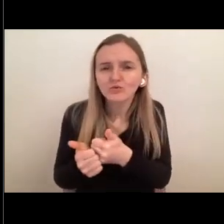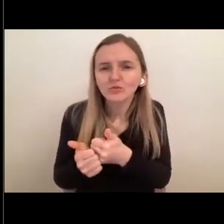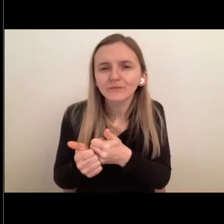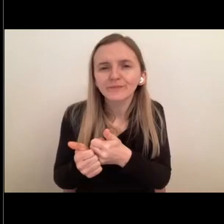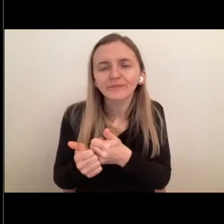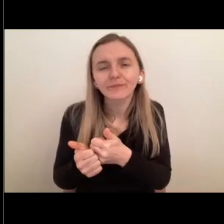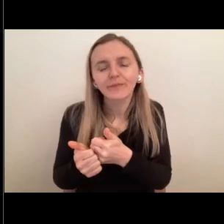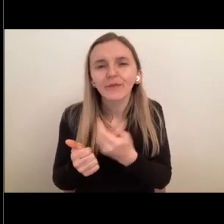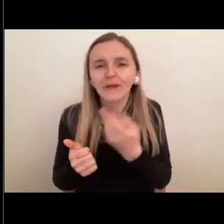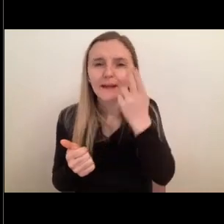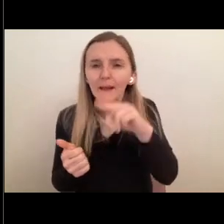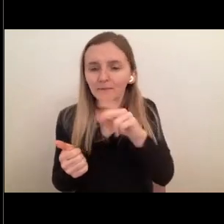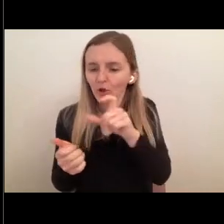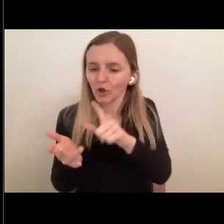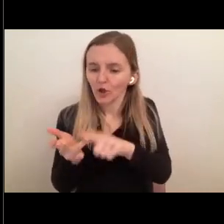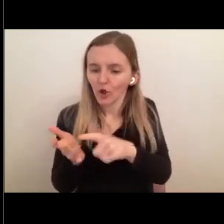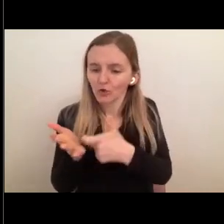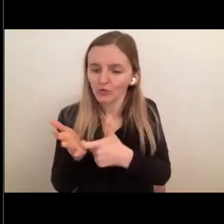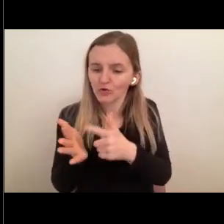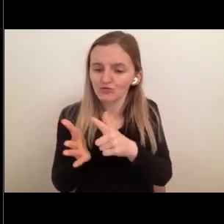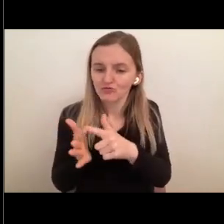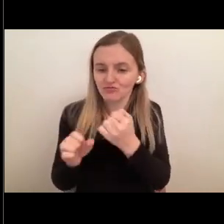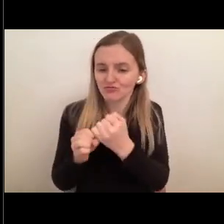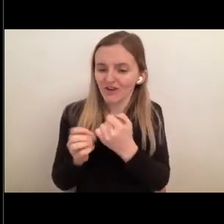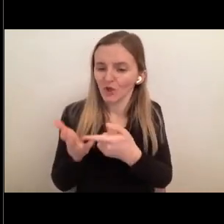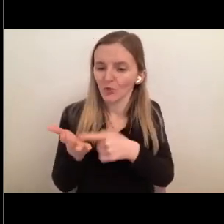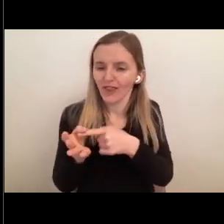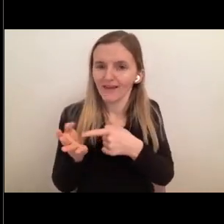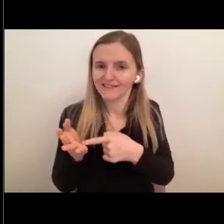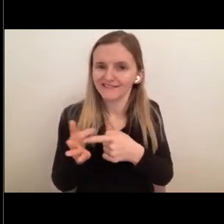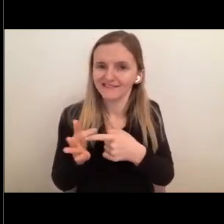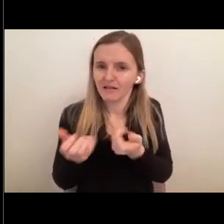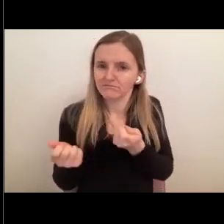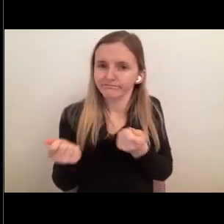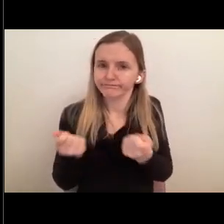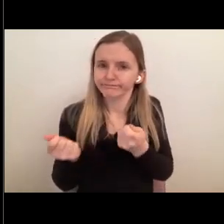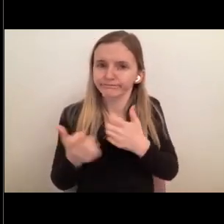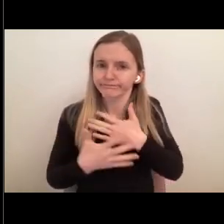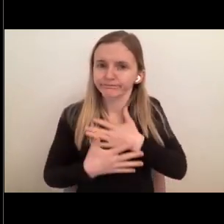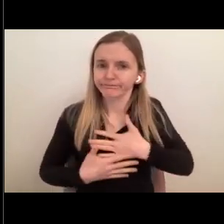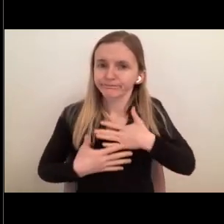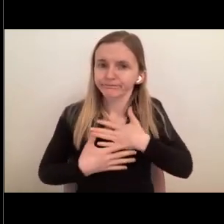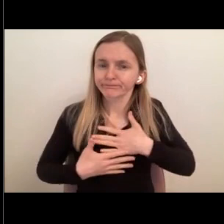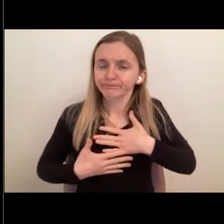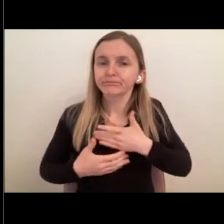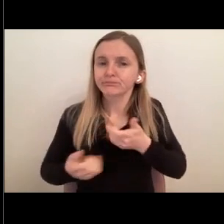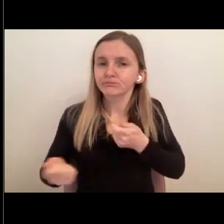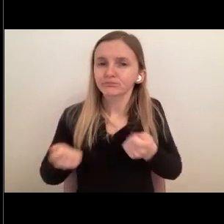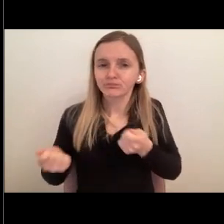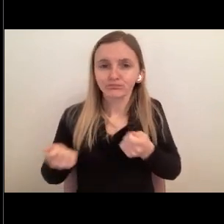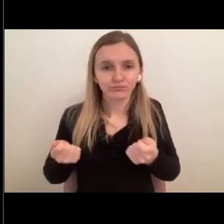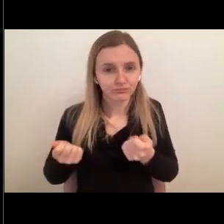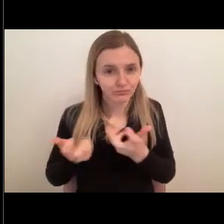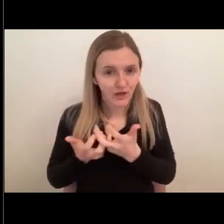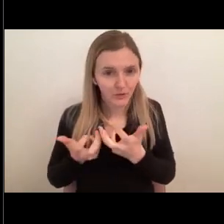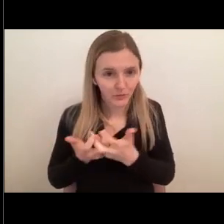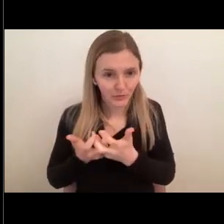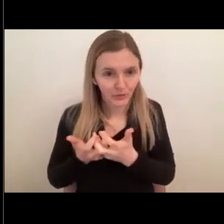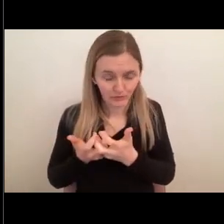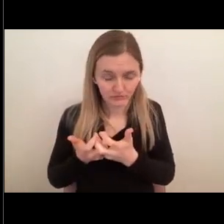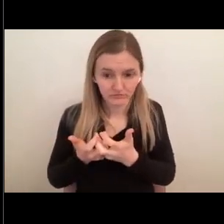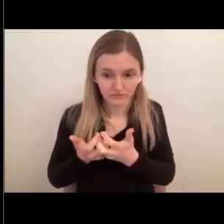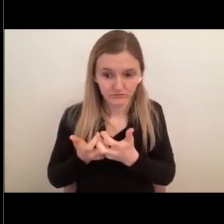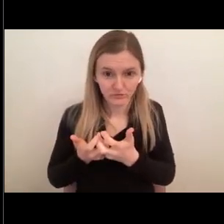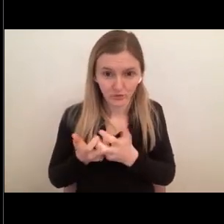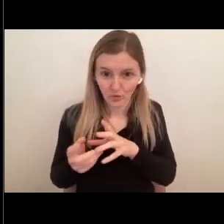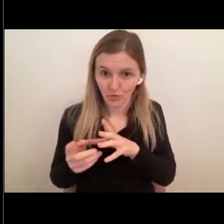Are we helping their nervous systems to relax? So in that moment, what we're doing is we're trying to give them as much notice